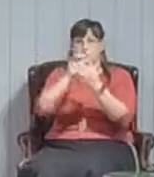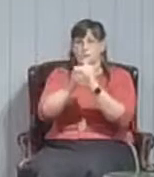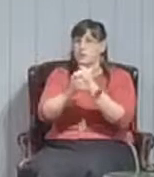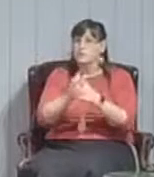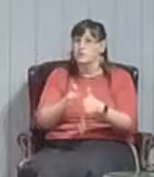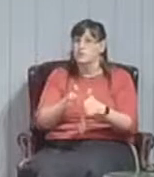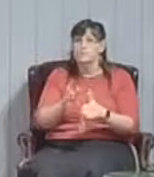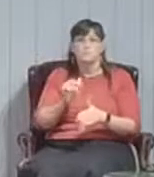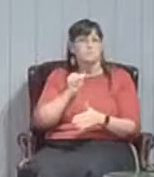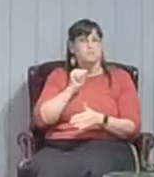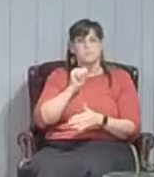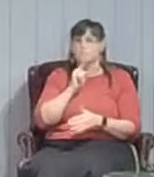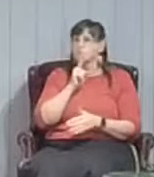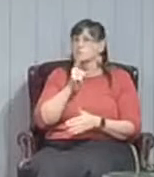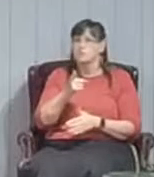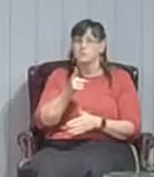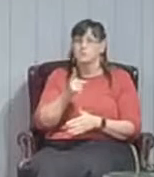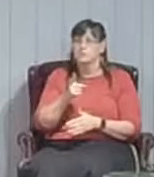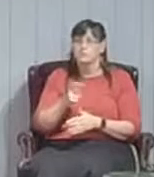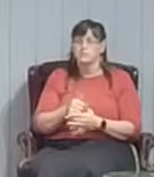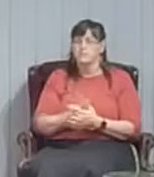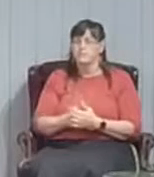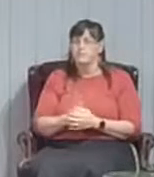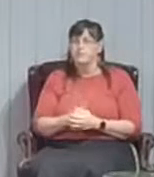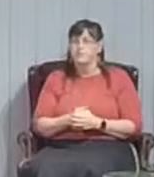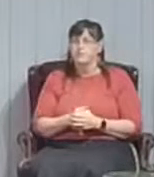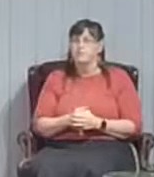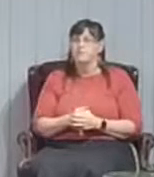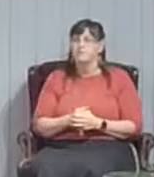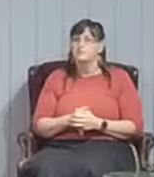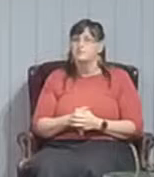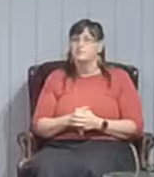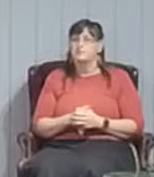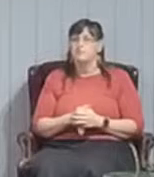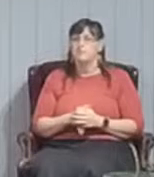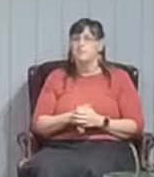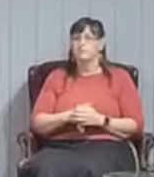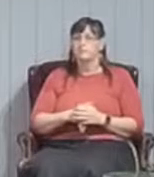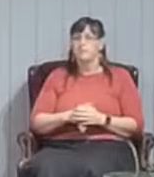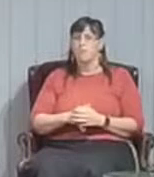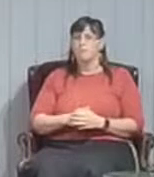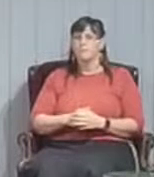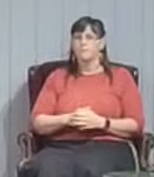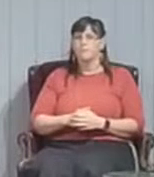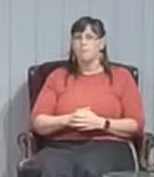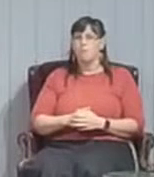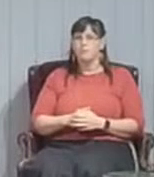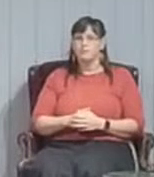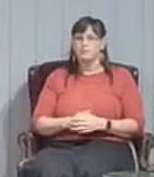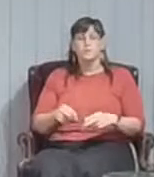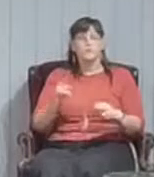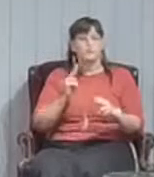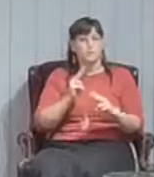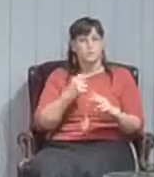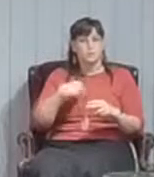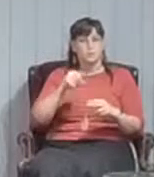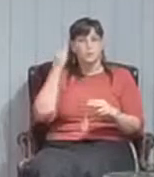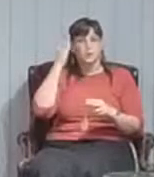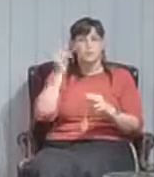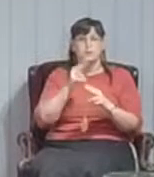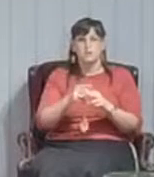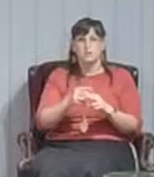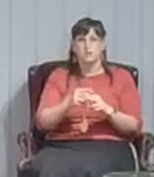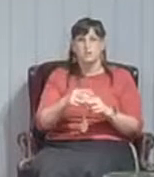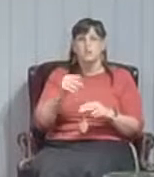not supposed to be an accuser. We know also, not only is he called the accuser of the brethren, but we see